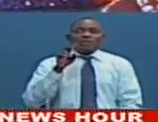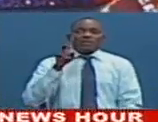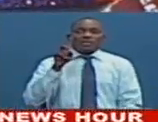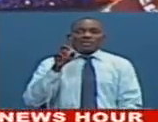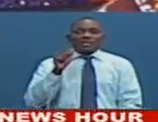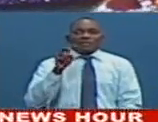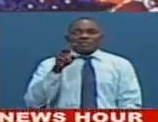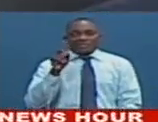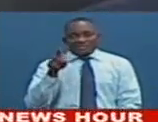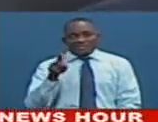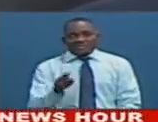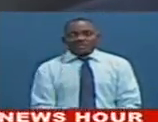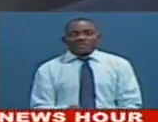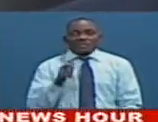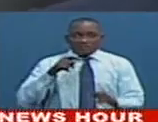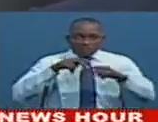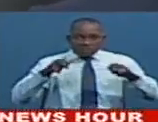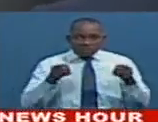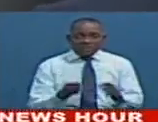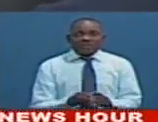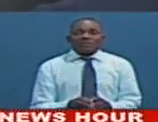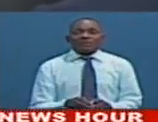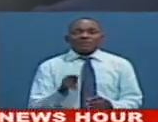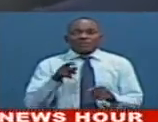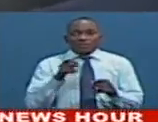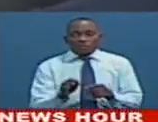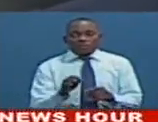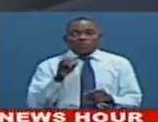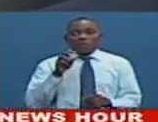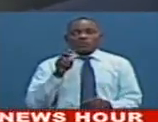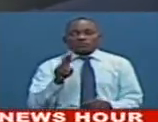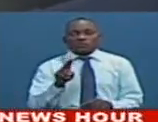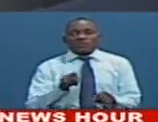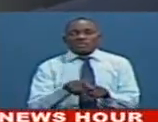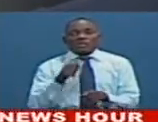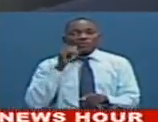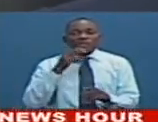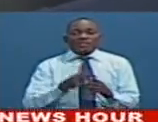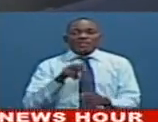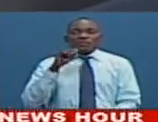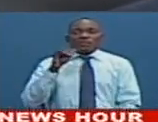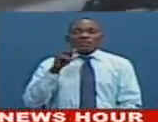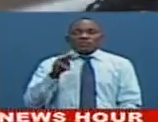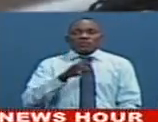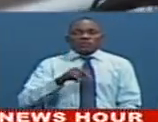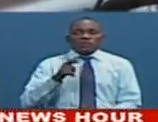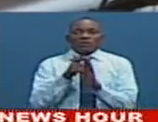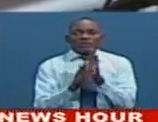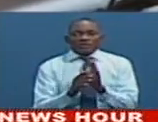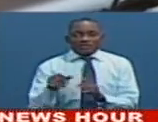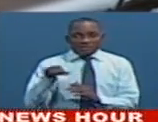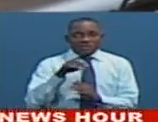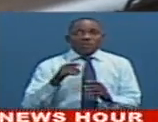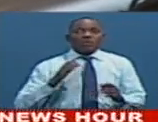Wellington Esau, Research Fellow at ISE, Professor George Owusu, and Madame Josephine Hughes, a legal practitioner.